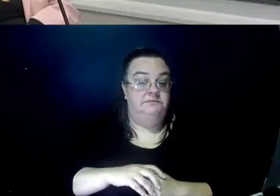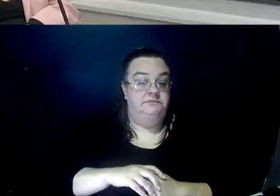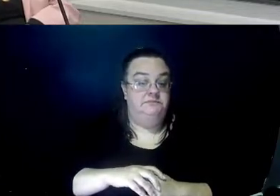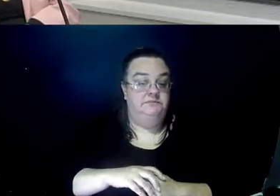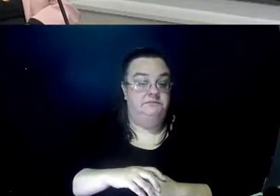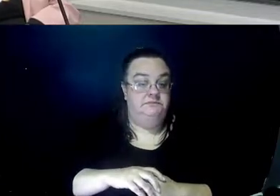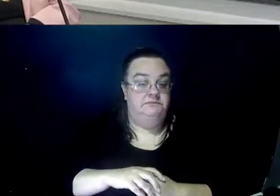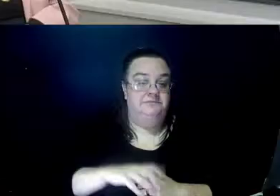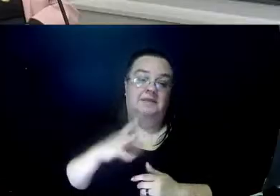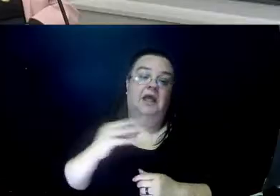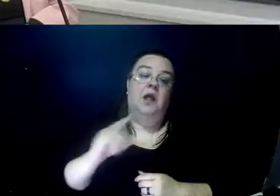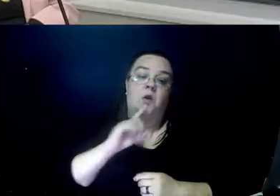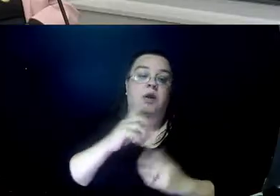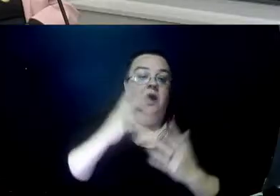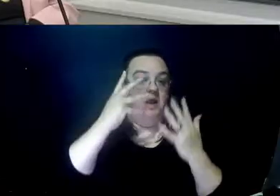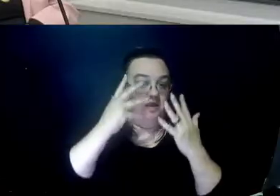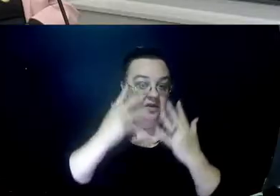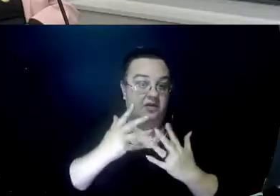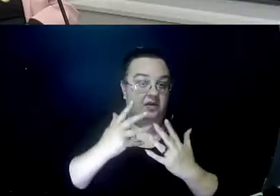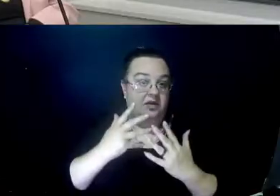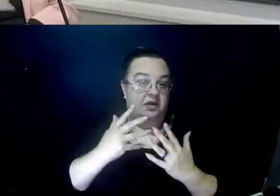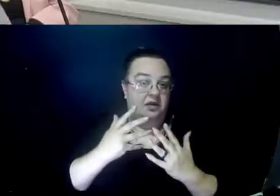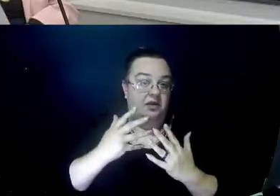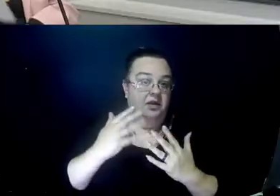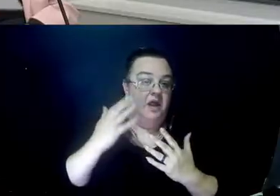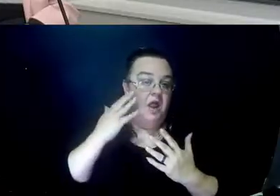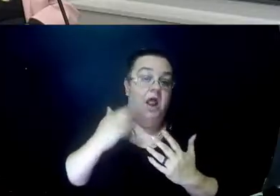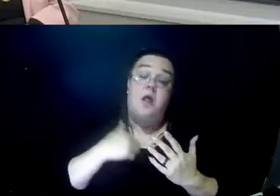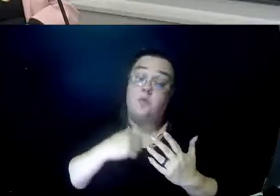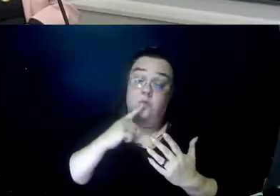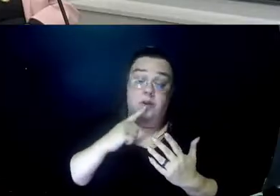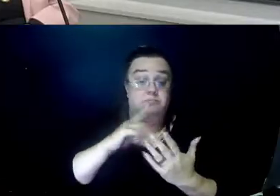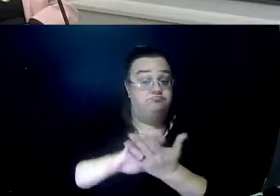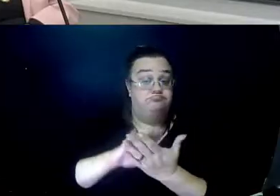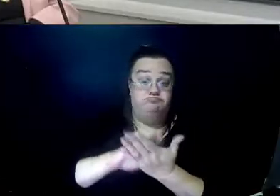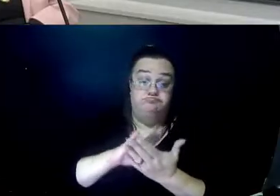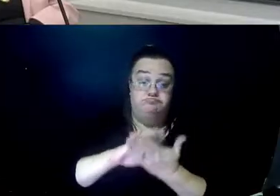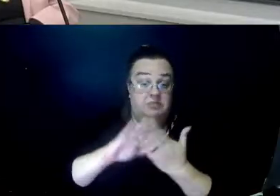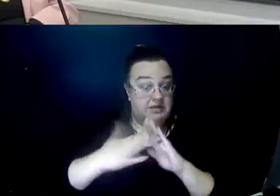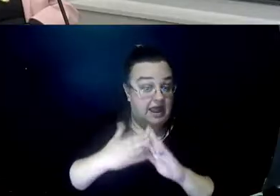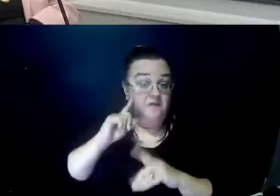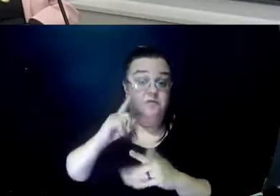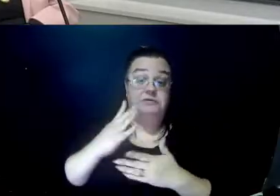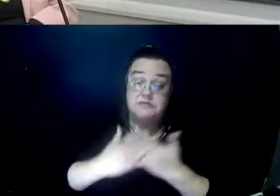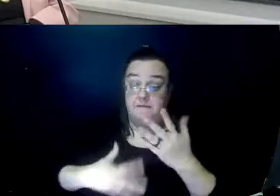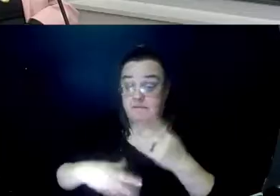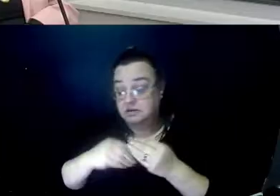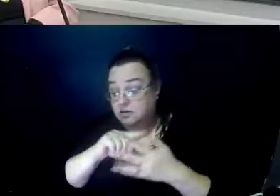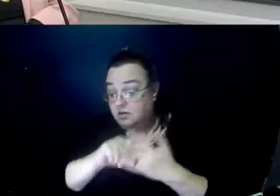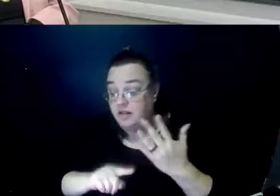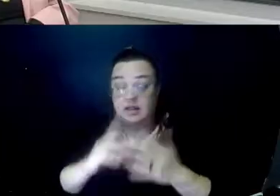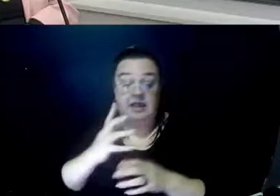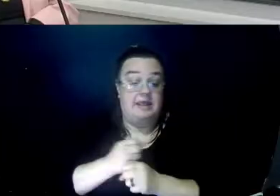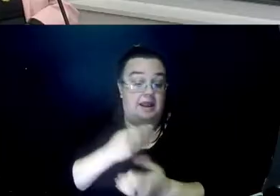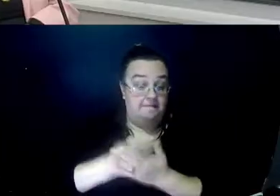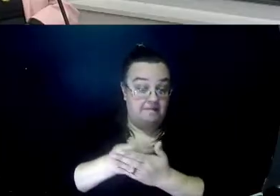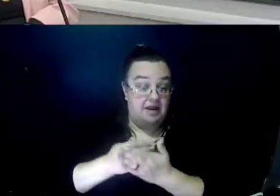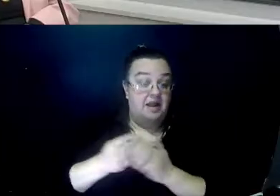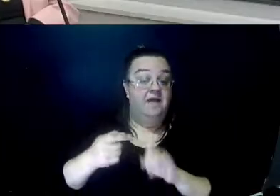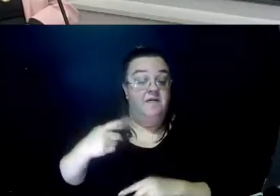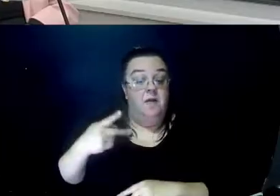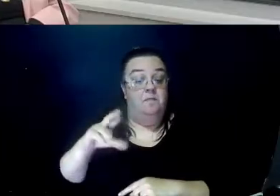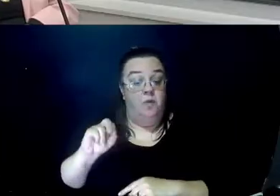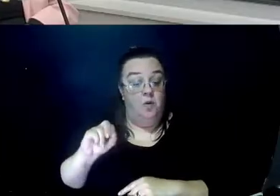it was unfortunate that, I applaud the town for some additional things. So getting funding from Prologis to do